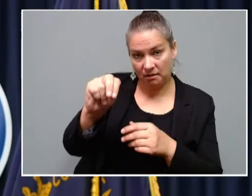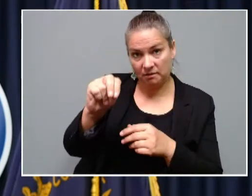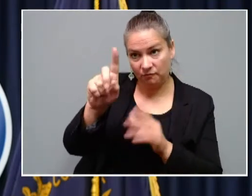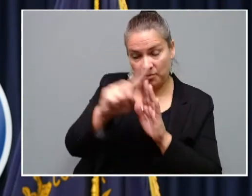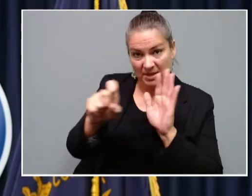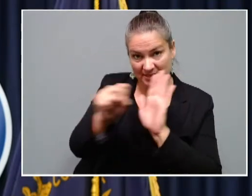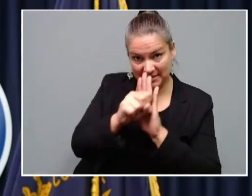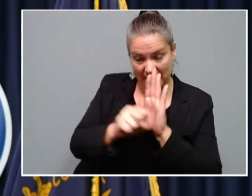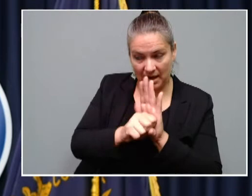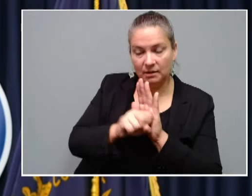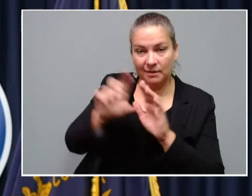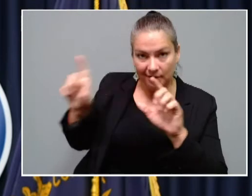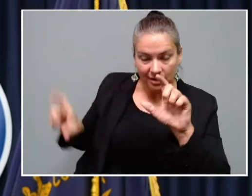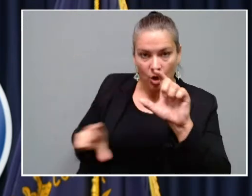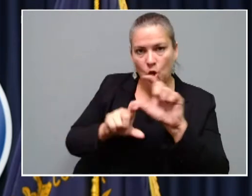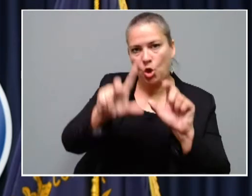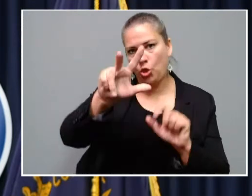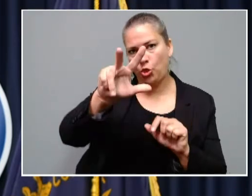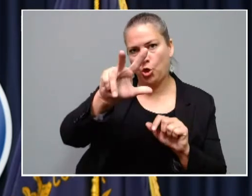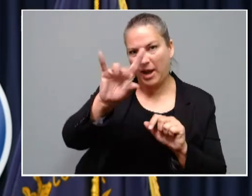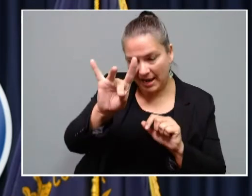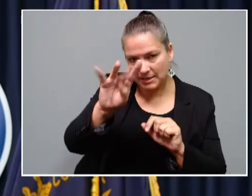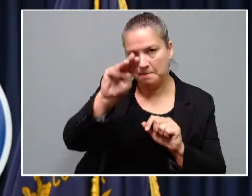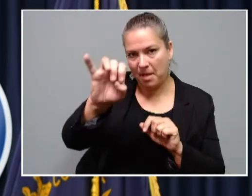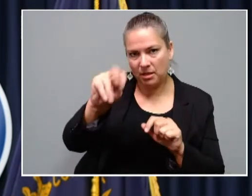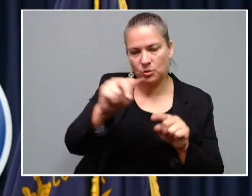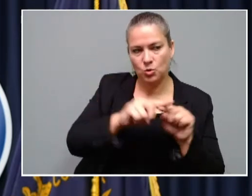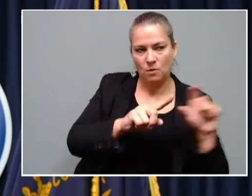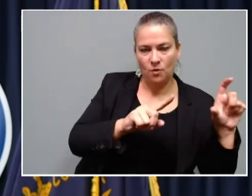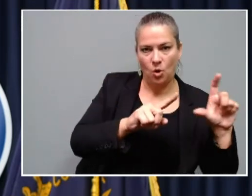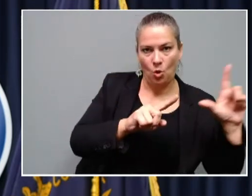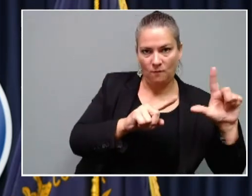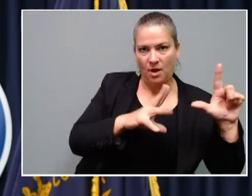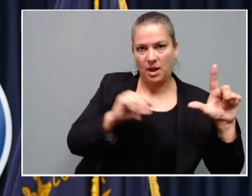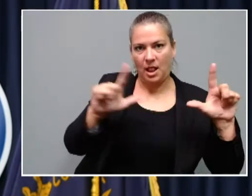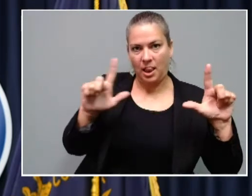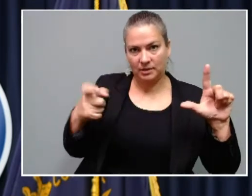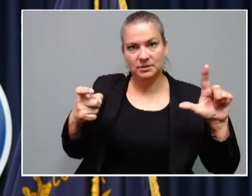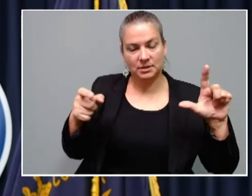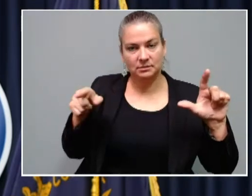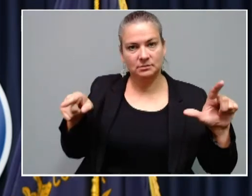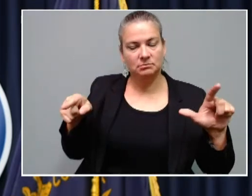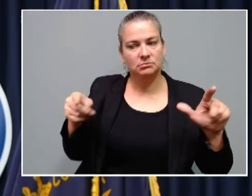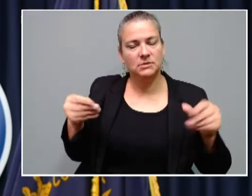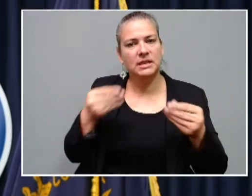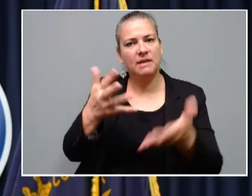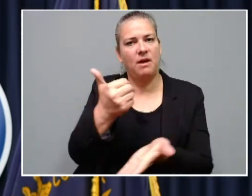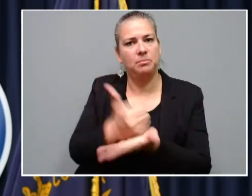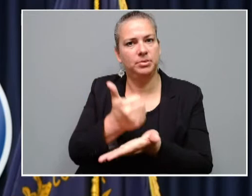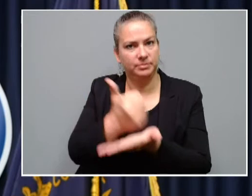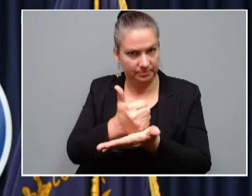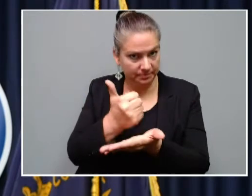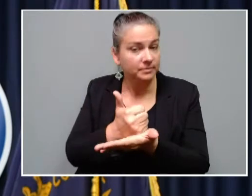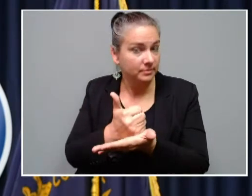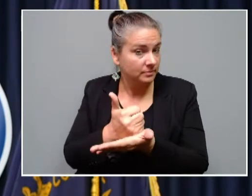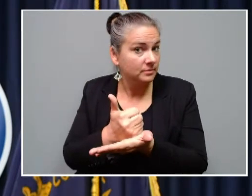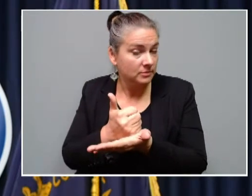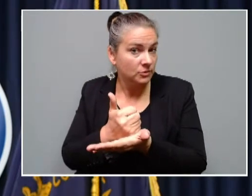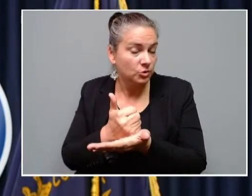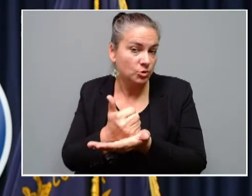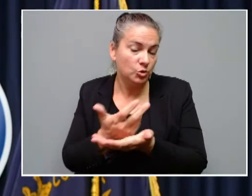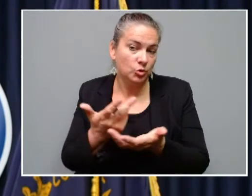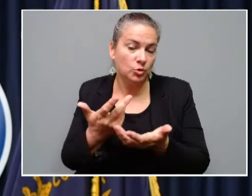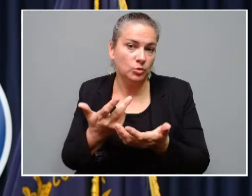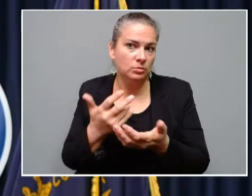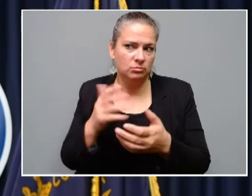38 extra $1 million to Louisville and Lexington that then provided that assistance on top of theirs. So what is that?